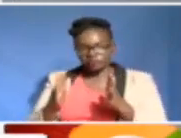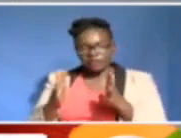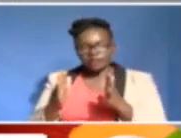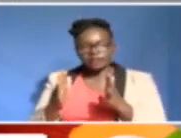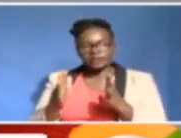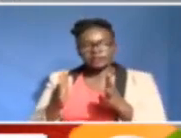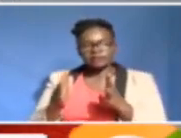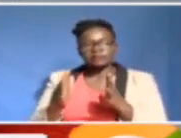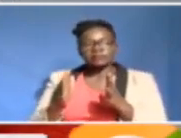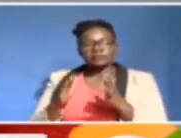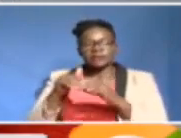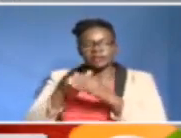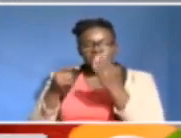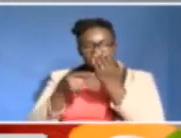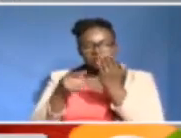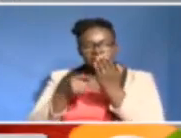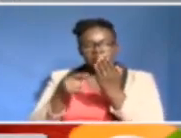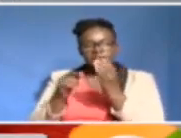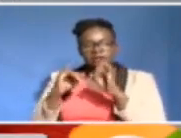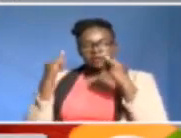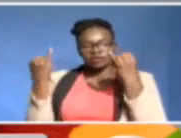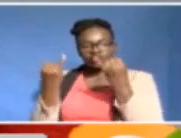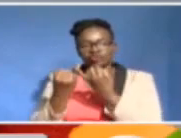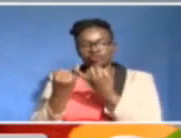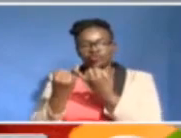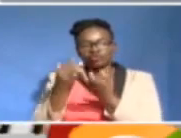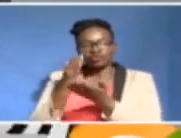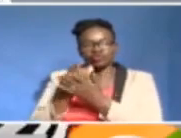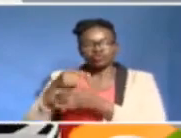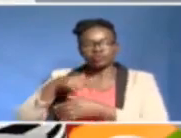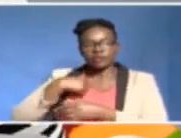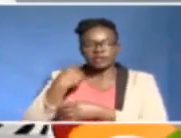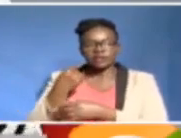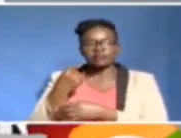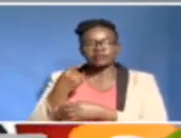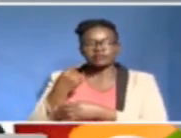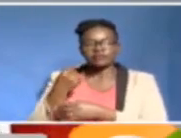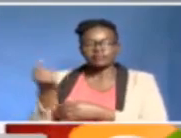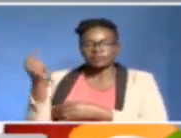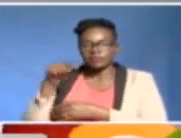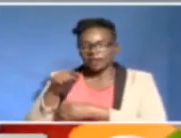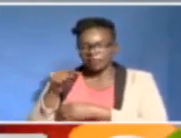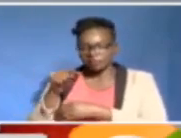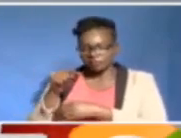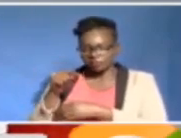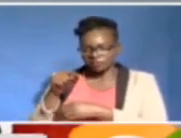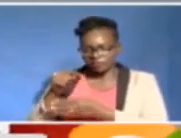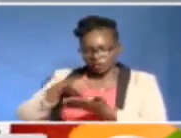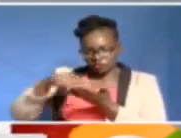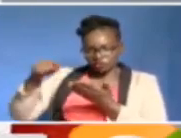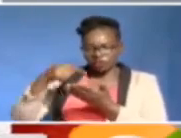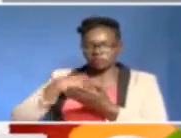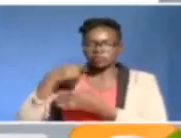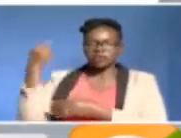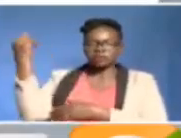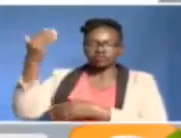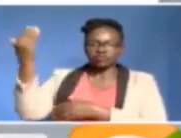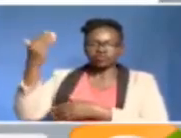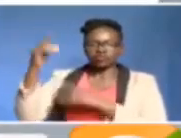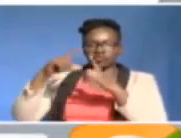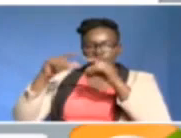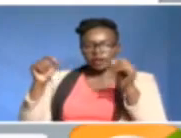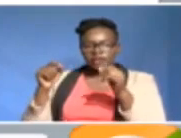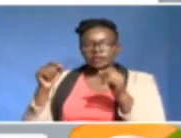know I came into this conversation because of a statement I made earlier in the week, you know, and I'd really like to take this opportunity to pass